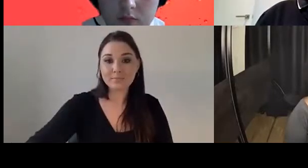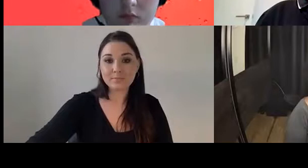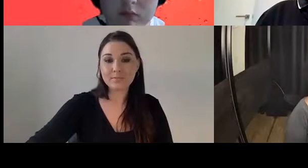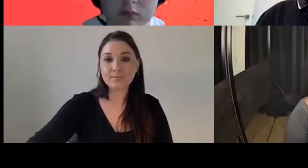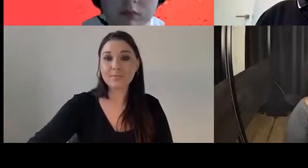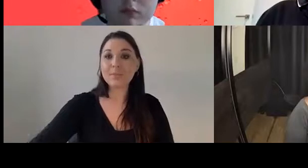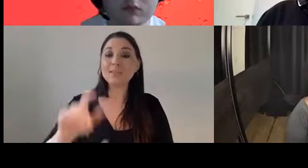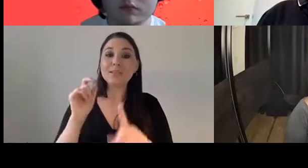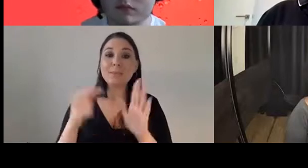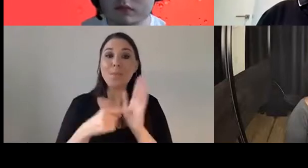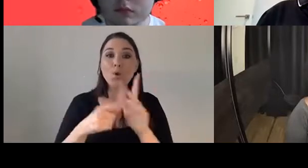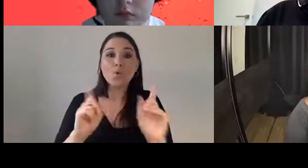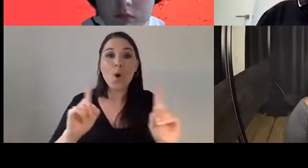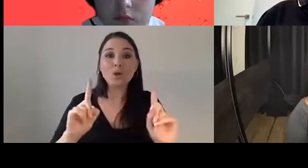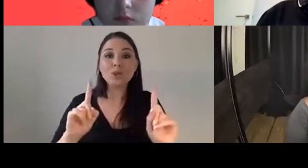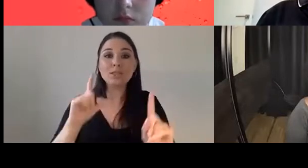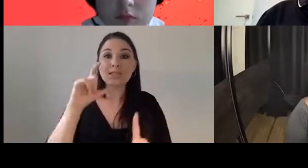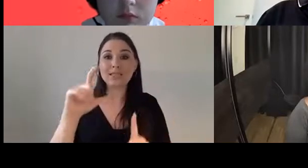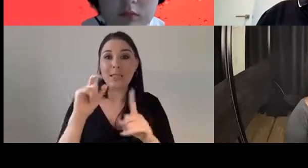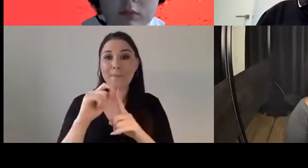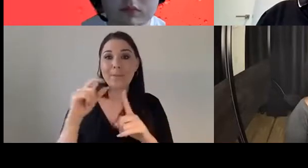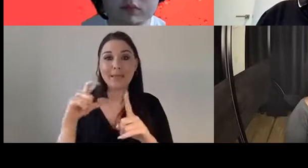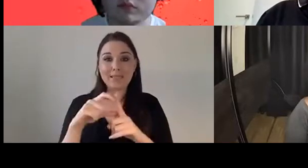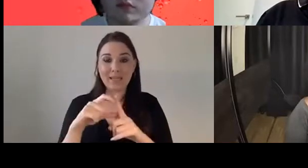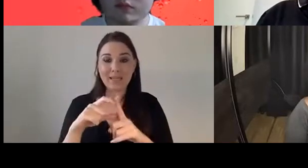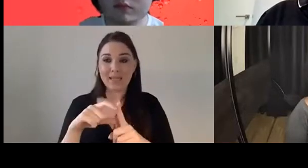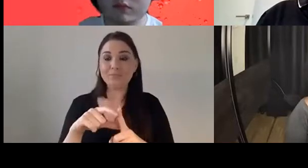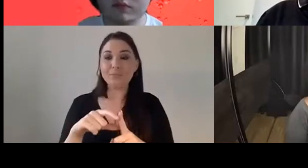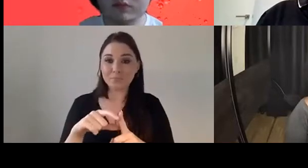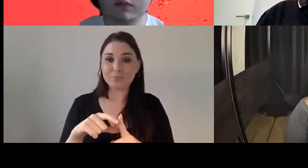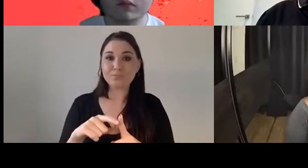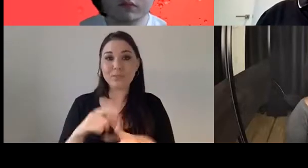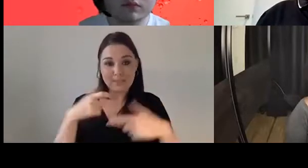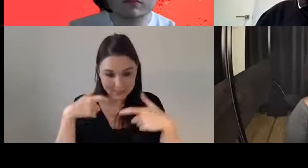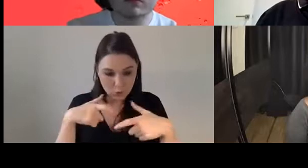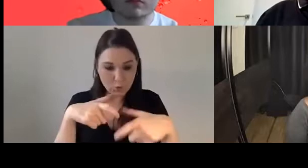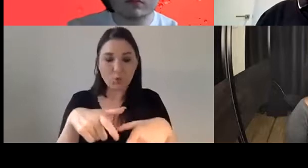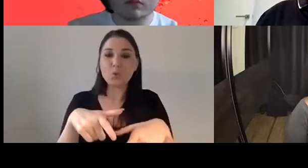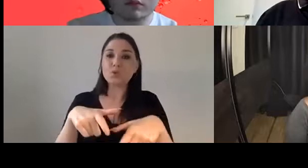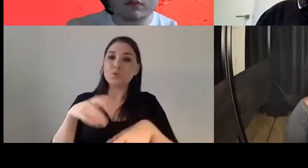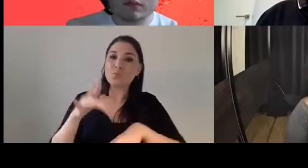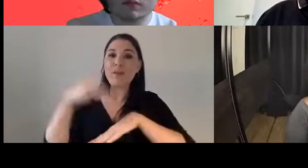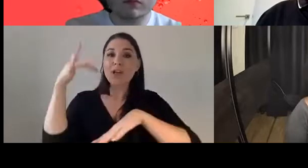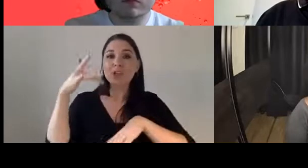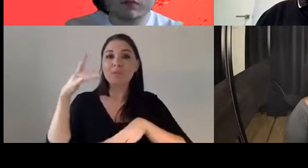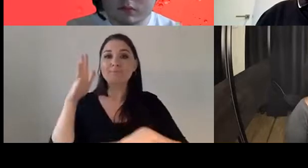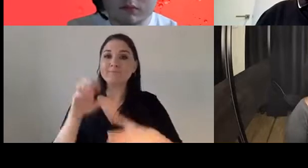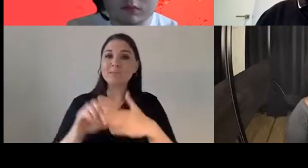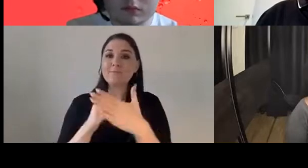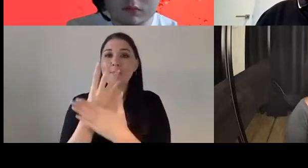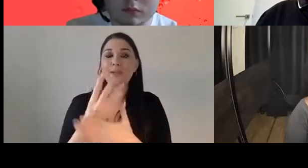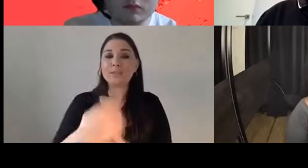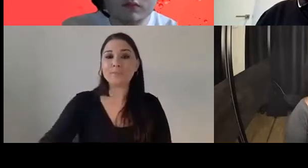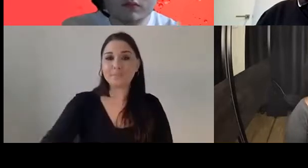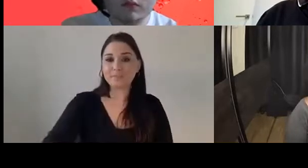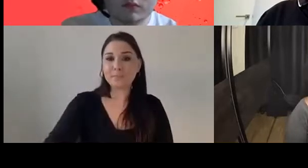development. But when you're doing training, particularly around diversity, inclusion, disability,